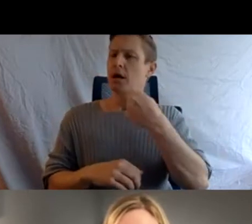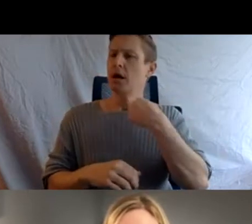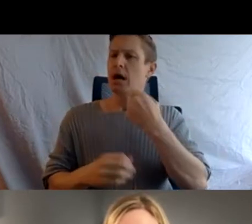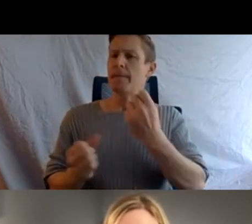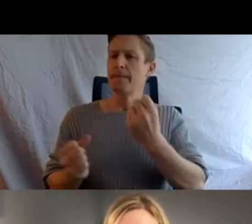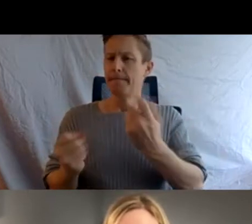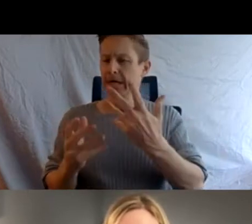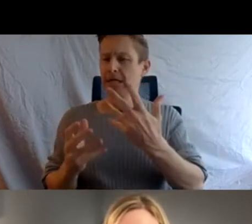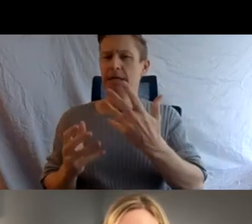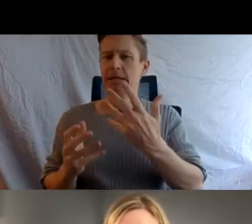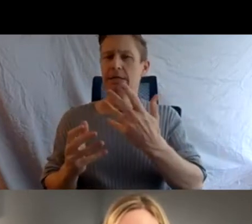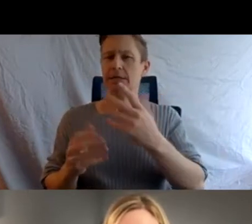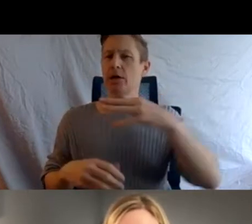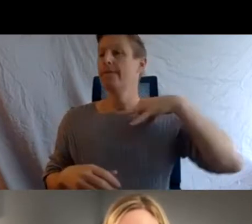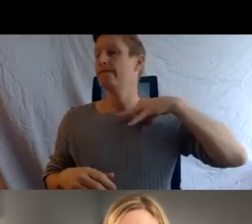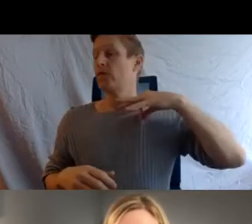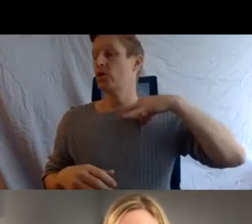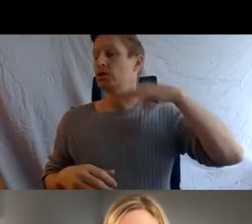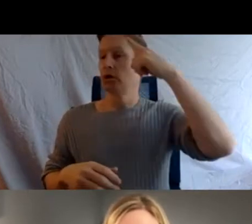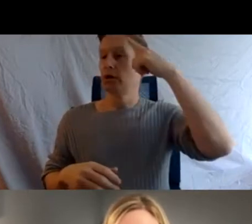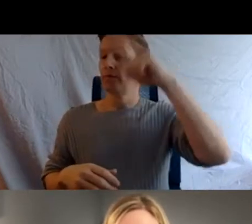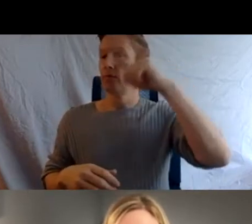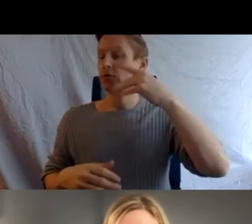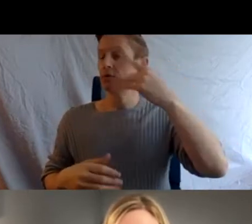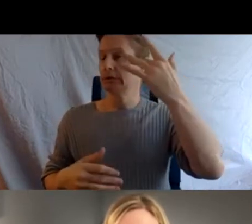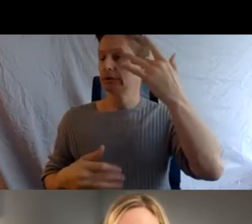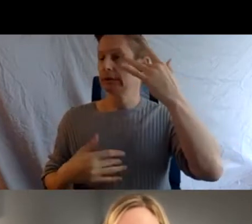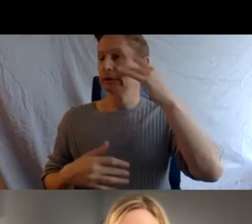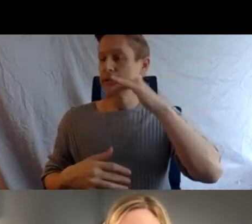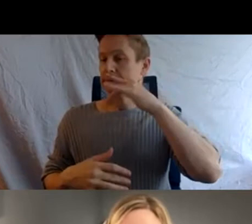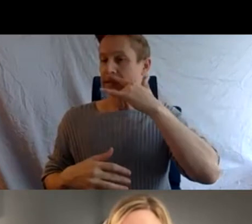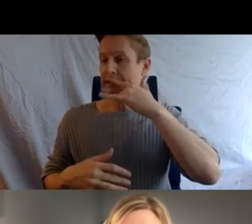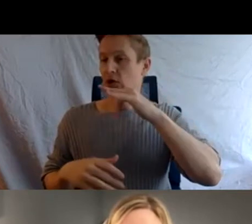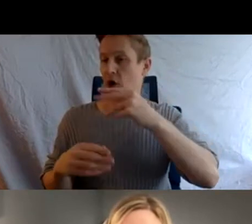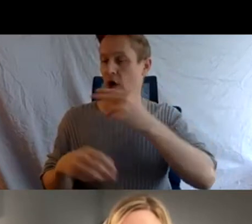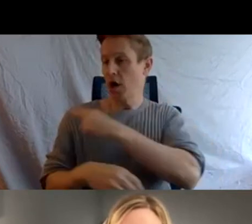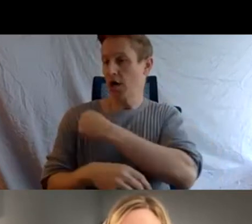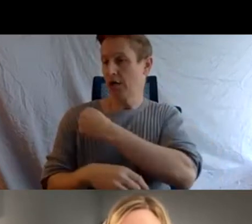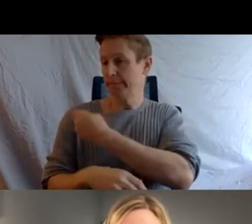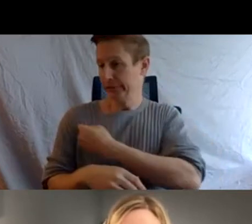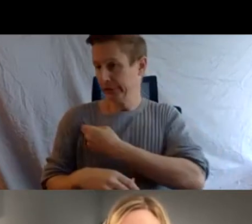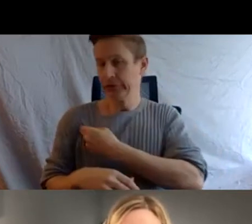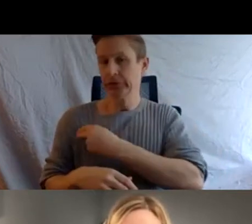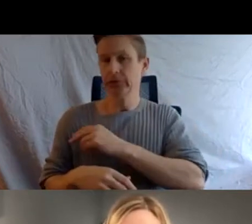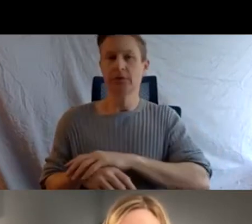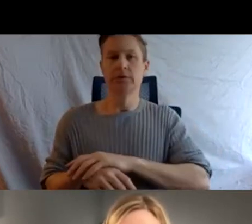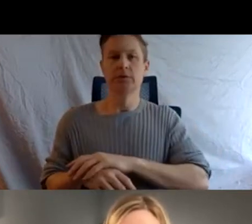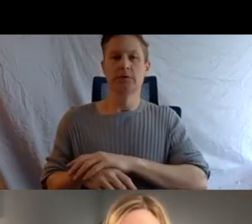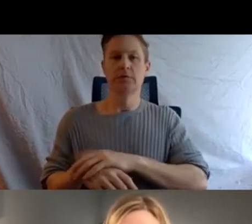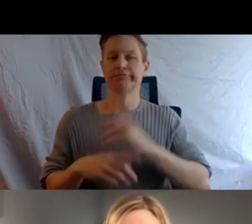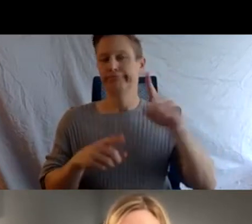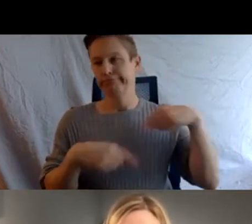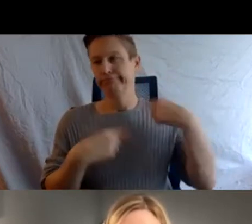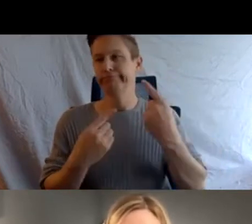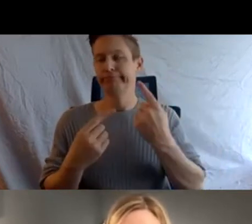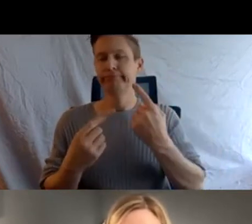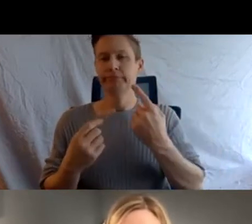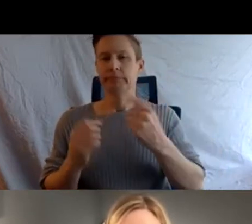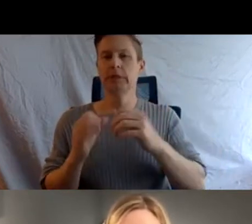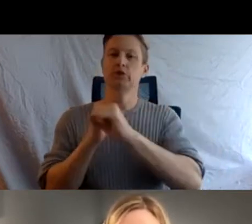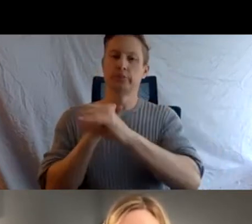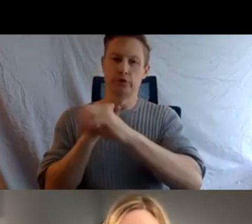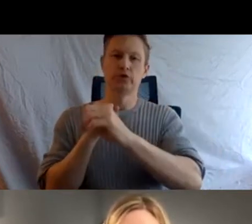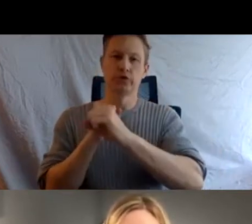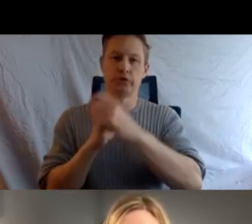of volunteering for Sick Kids Hospital over the years. So lots of commercials and stuff. So I